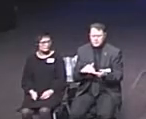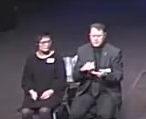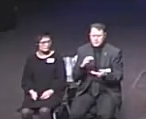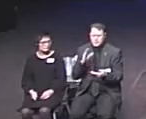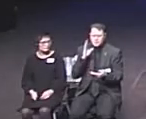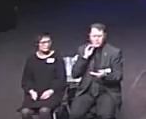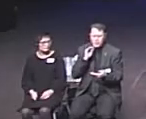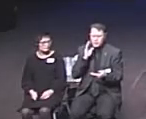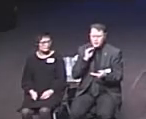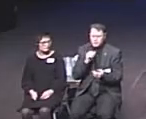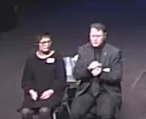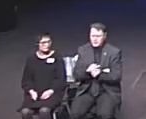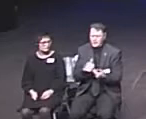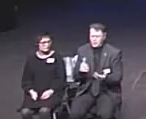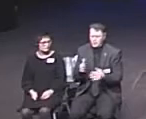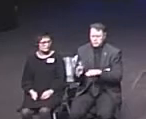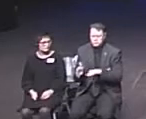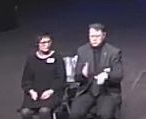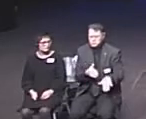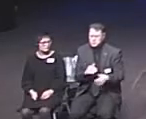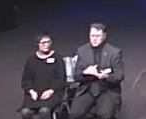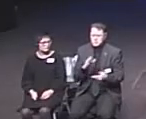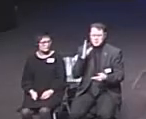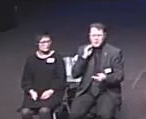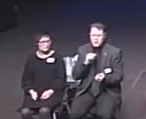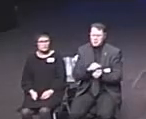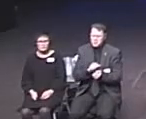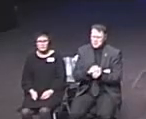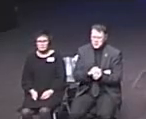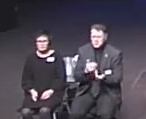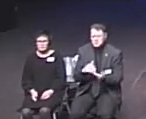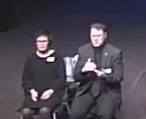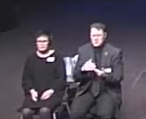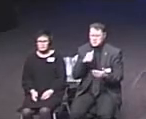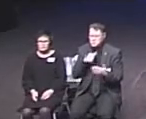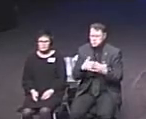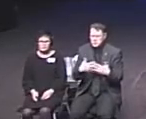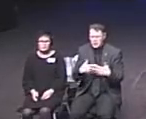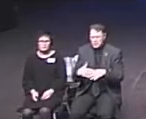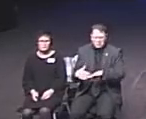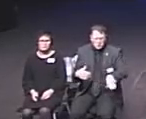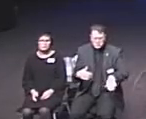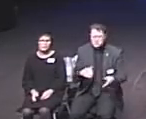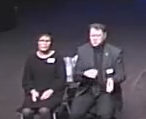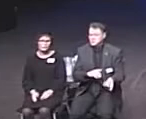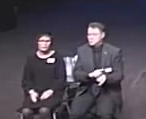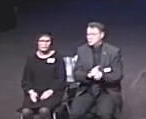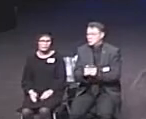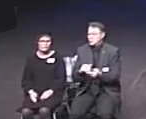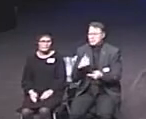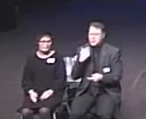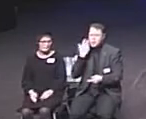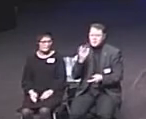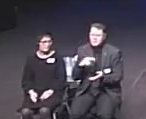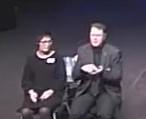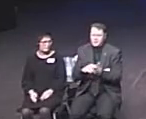moved from being a place for old male engineering towards an everyday kind of